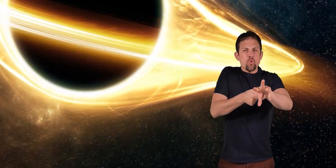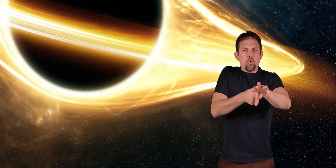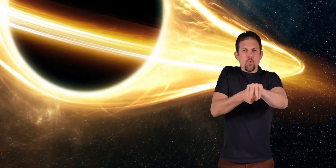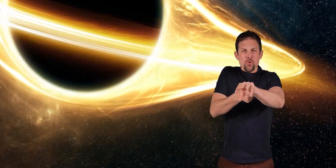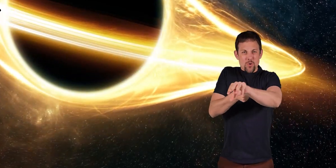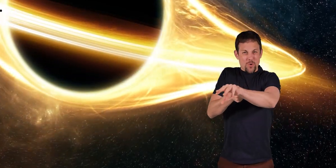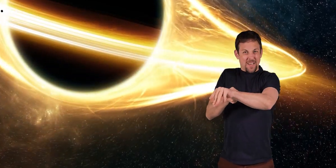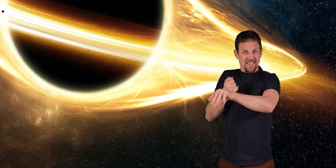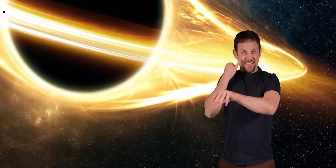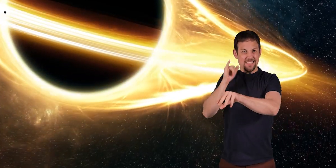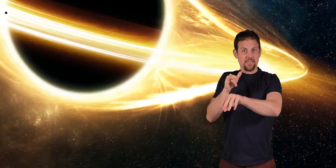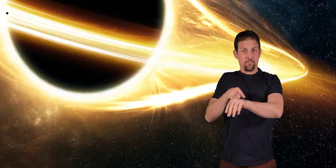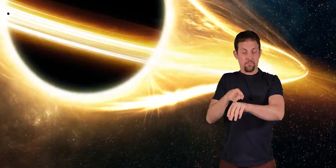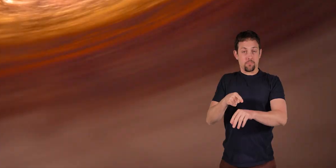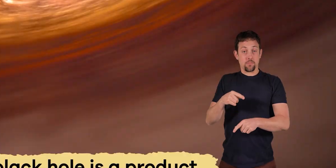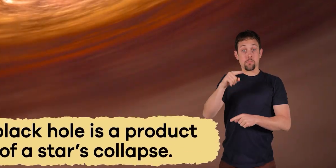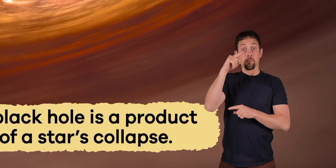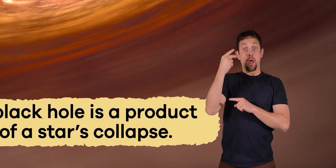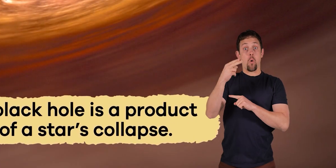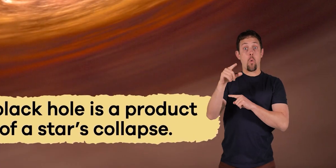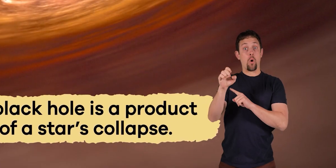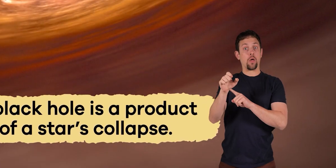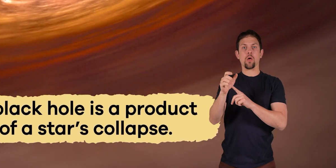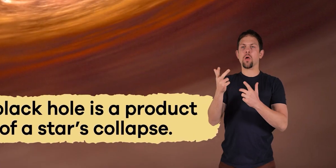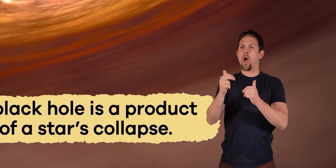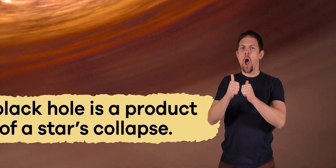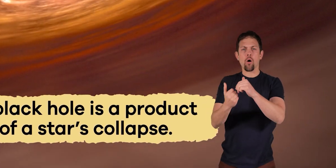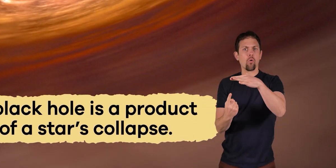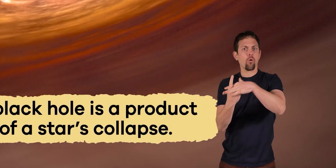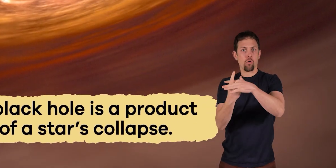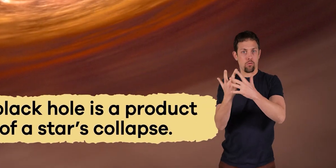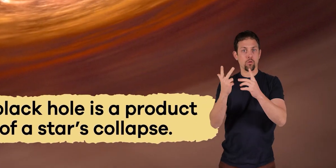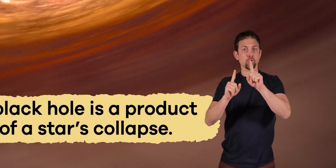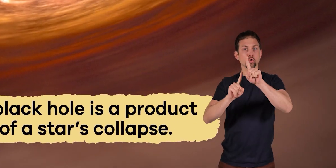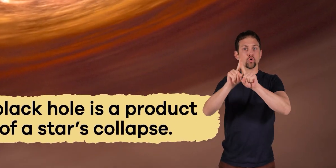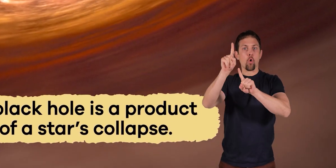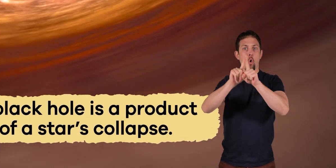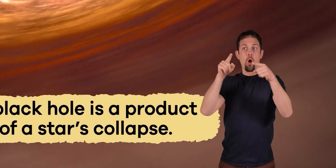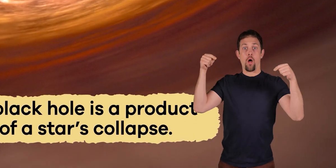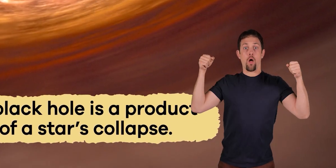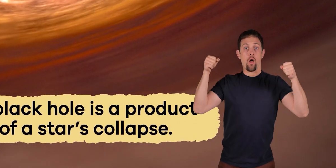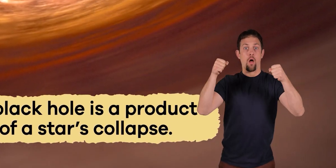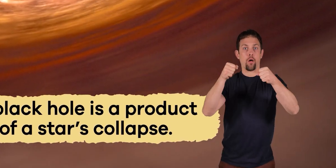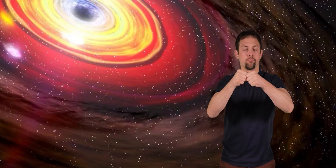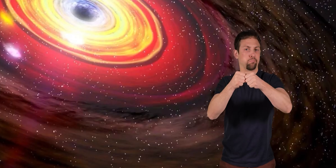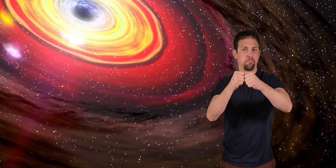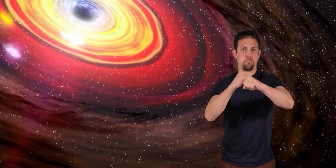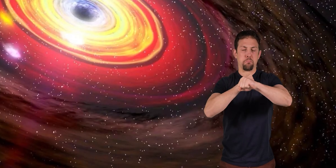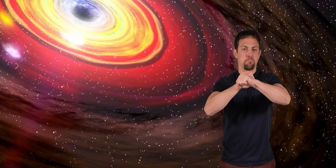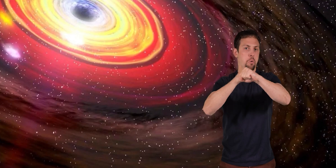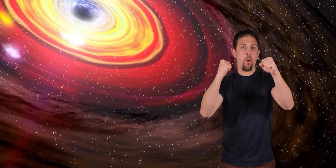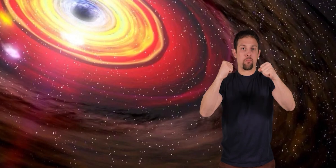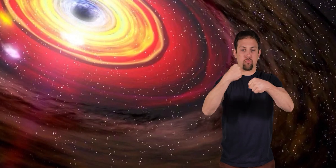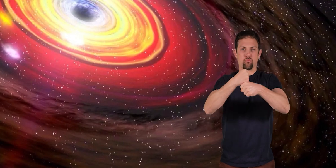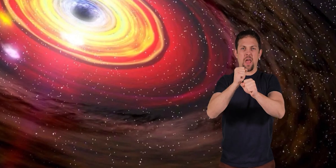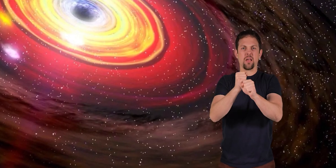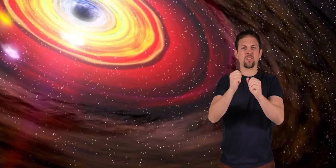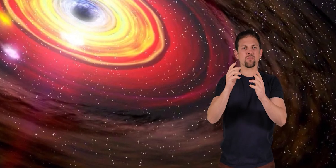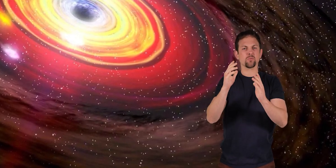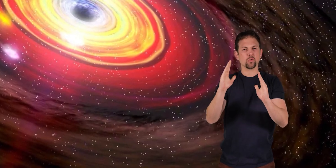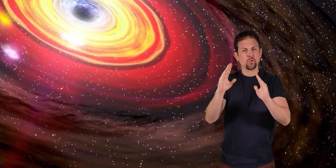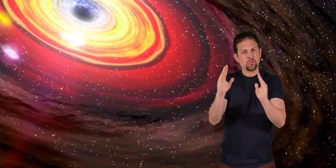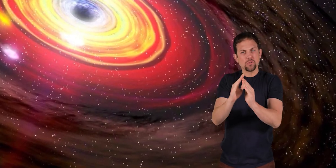sucks up everything around it. A black hole is a product of a star's collapse. This collapse